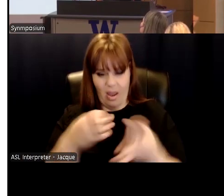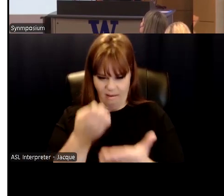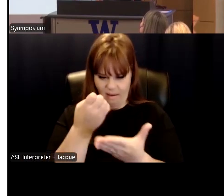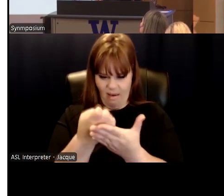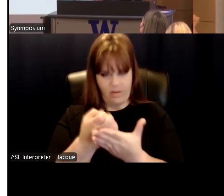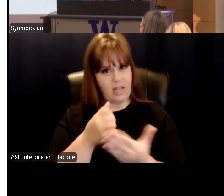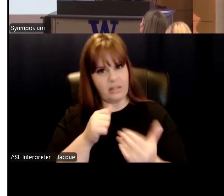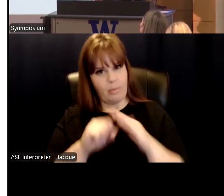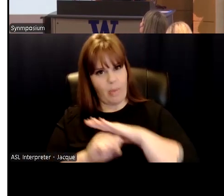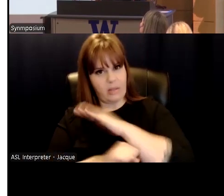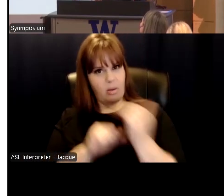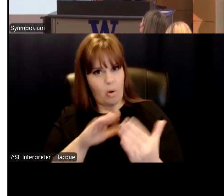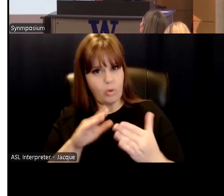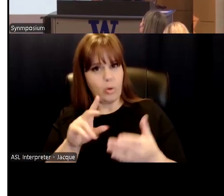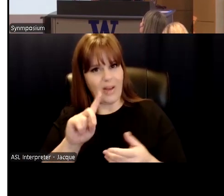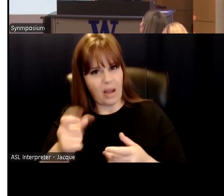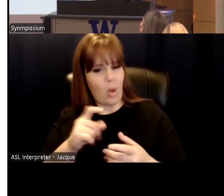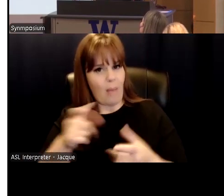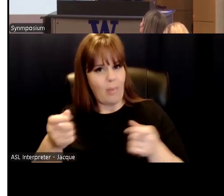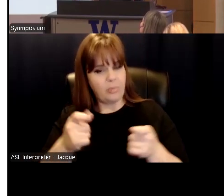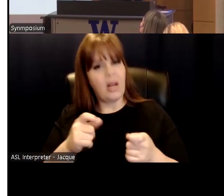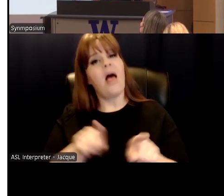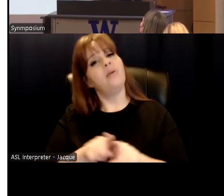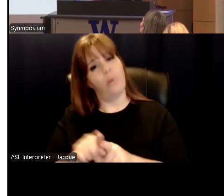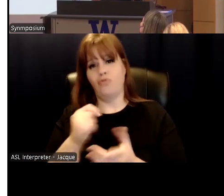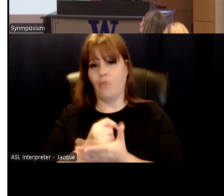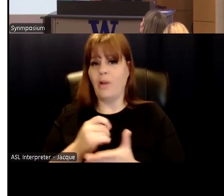and management, as well as treatment of this disease.